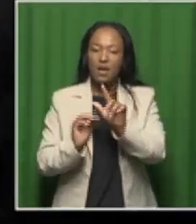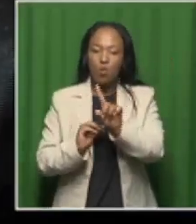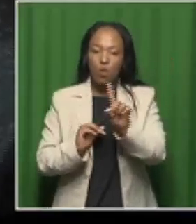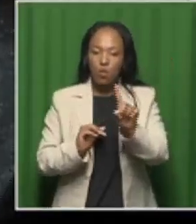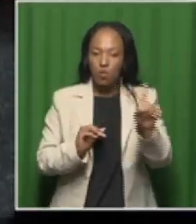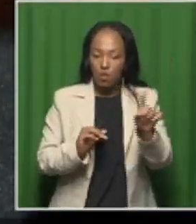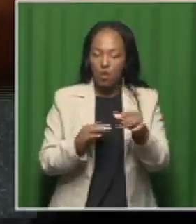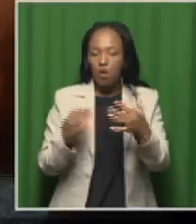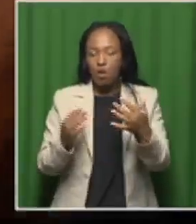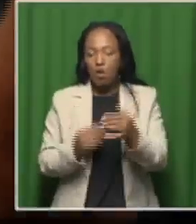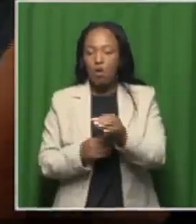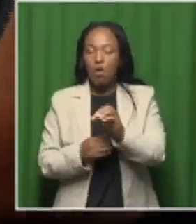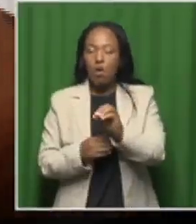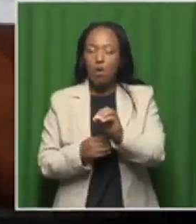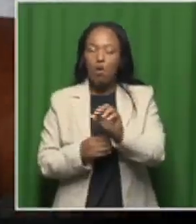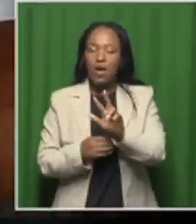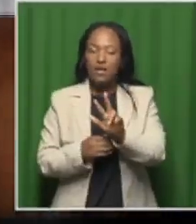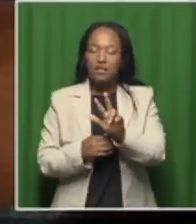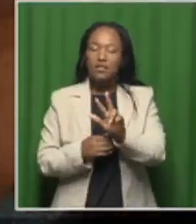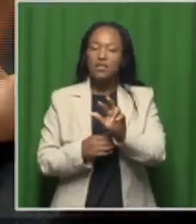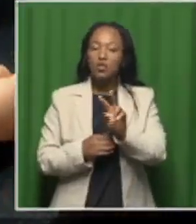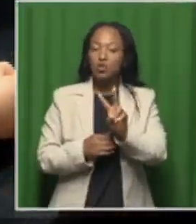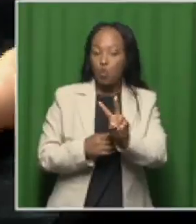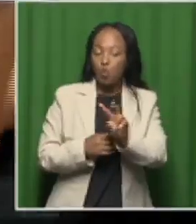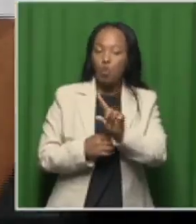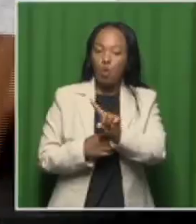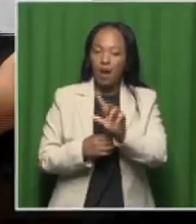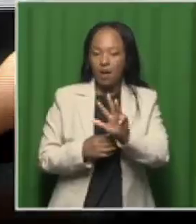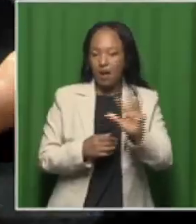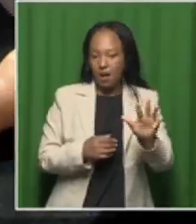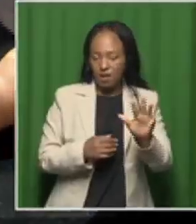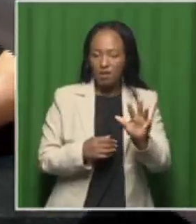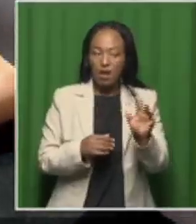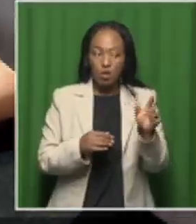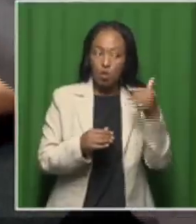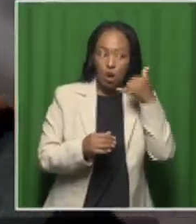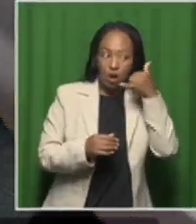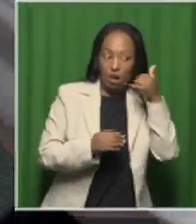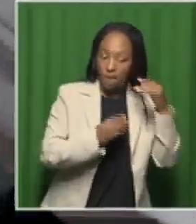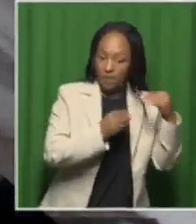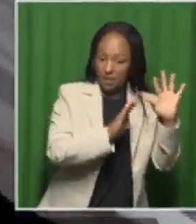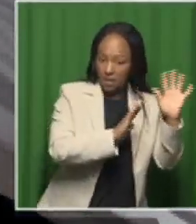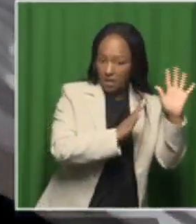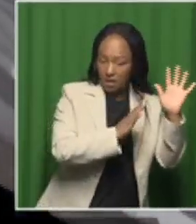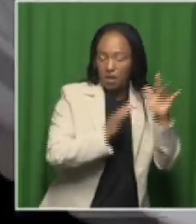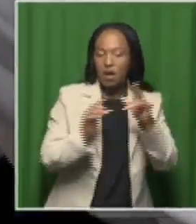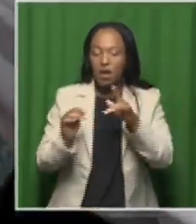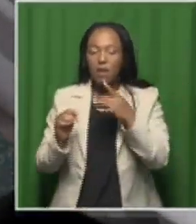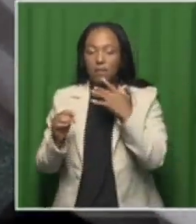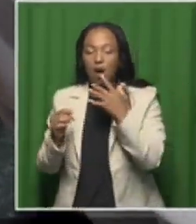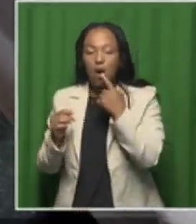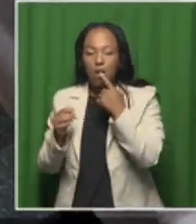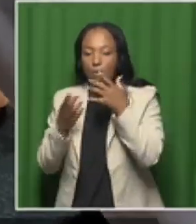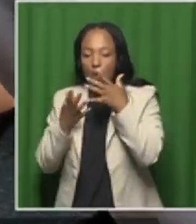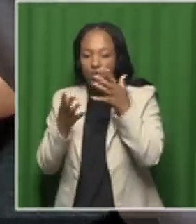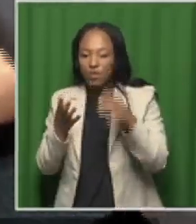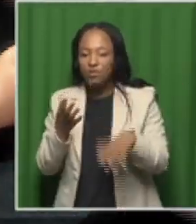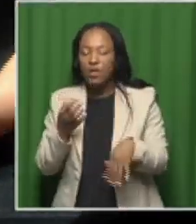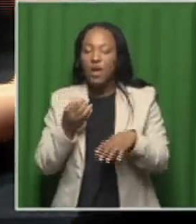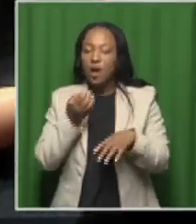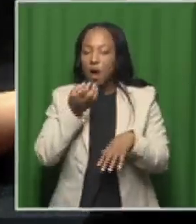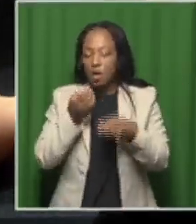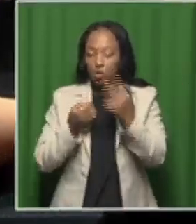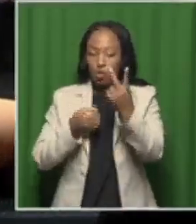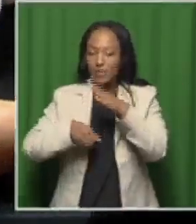otherwise 082911. While you're doing that, I can then easily open up the baby's mouth. I'm going to blow twice